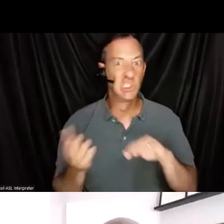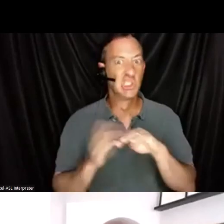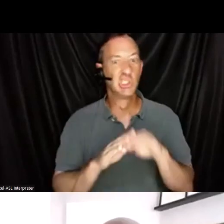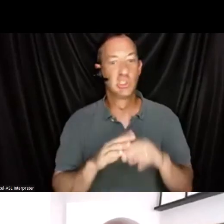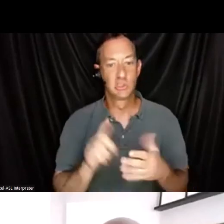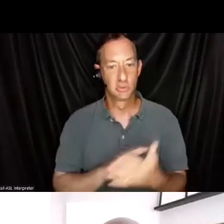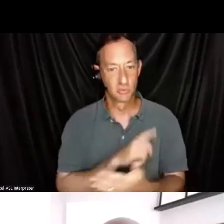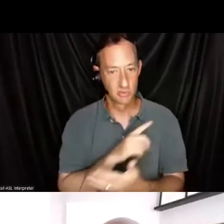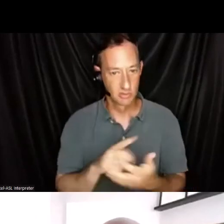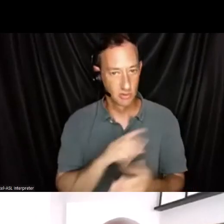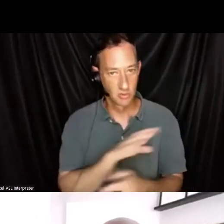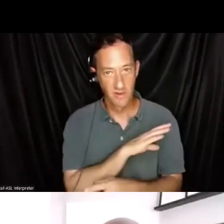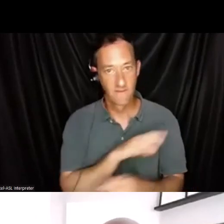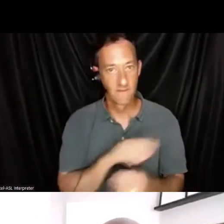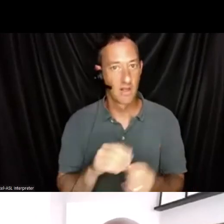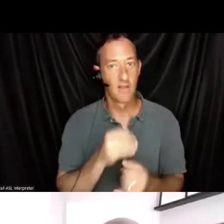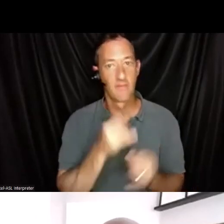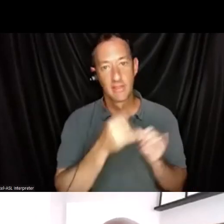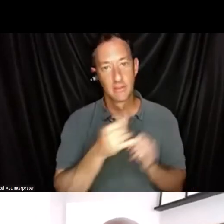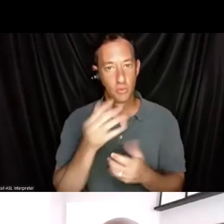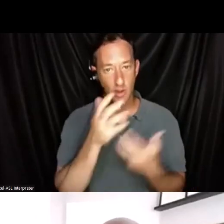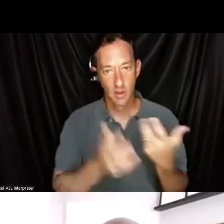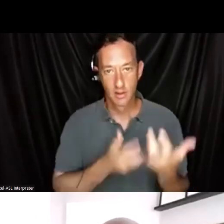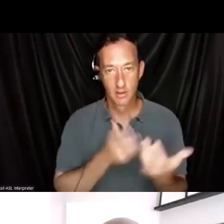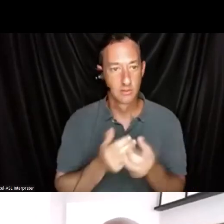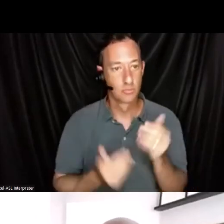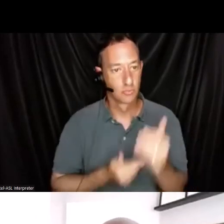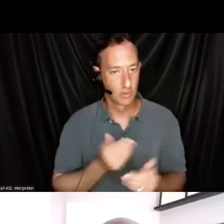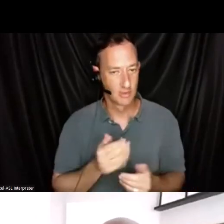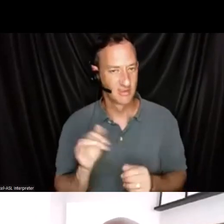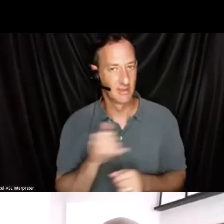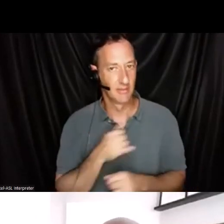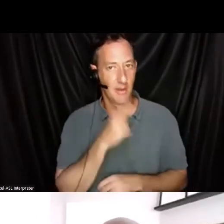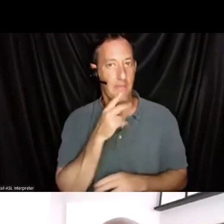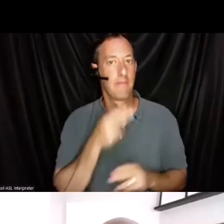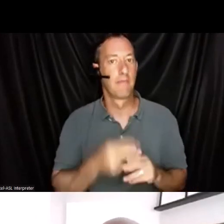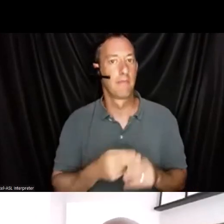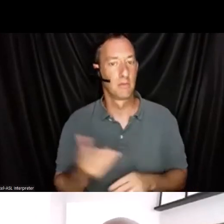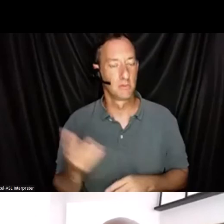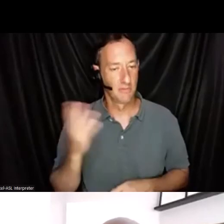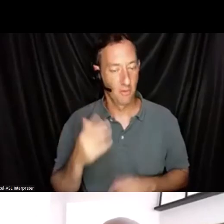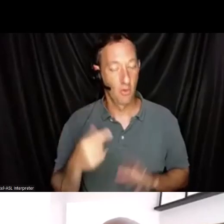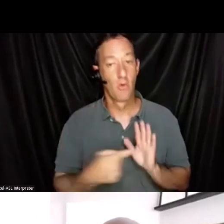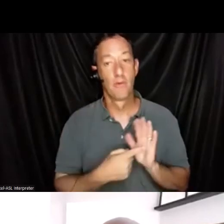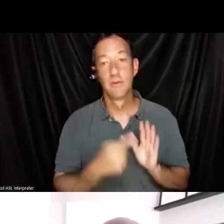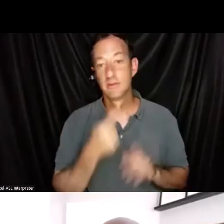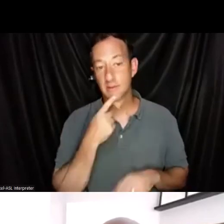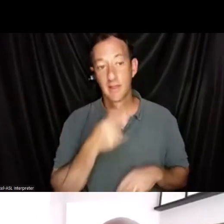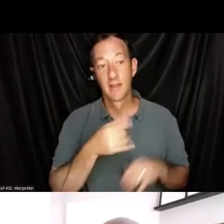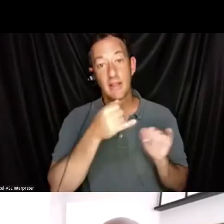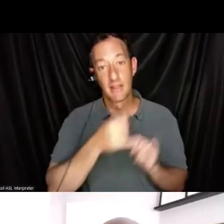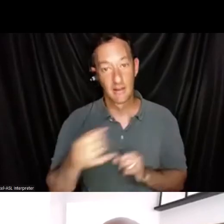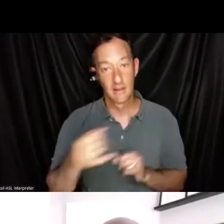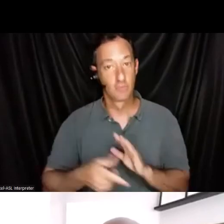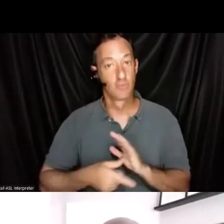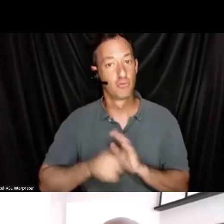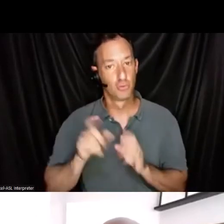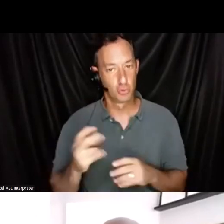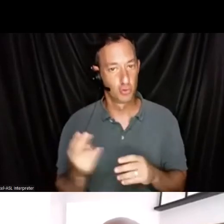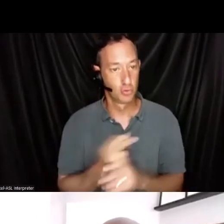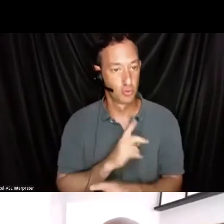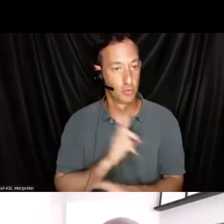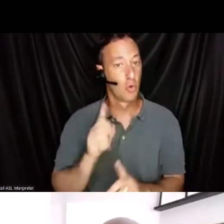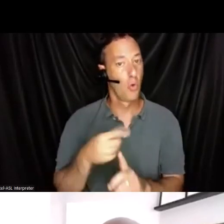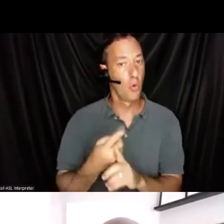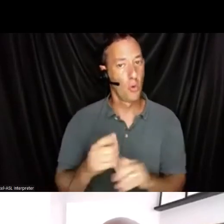the individualized process. And sort of what I alluded to before, what it says is that individualized reviews should be utilized only in